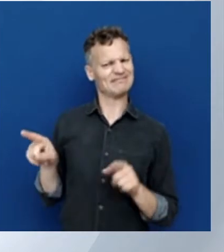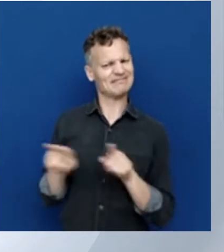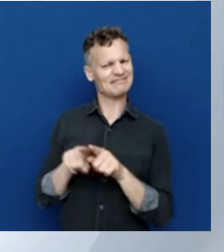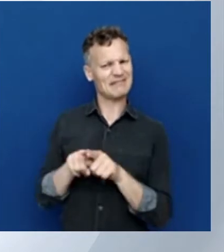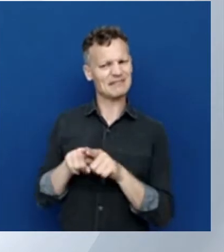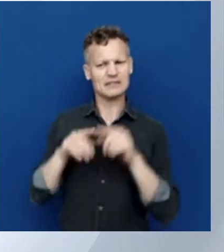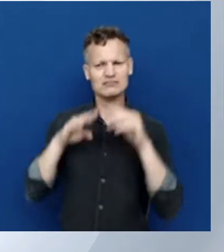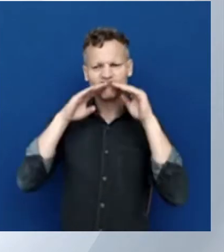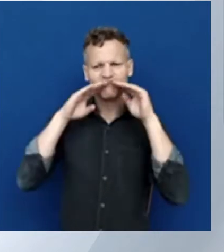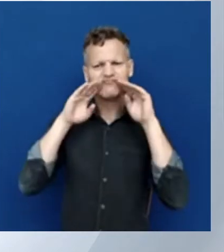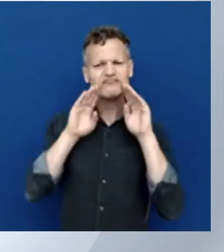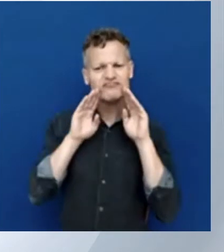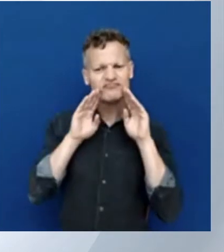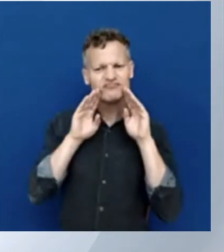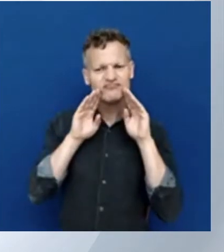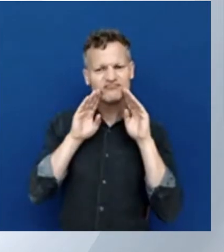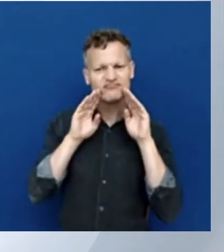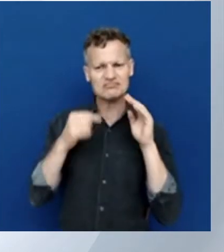out, because